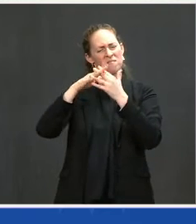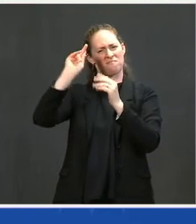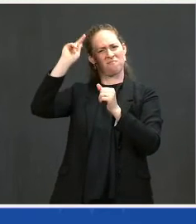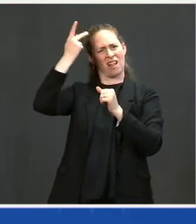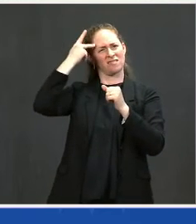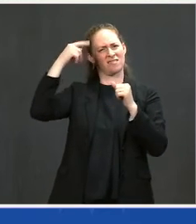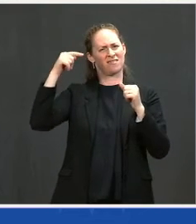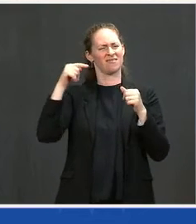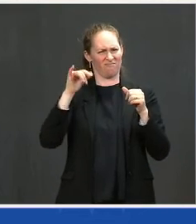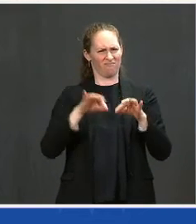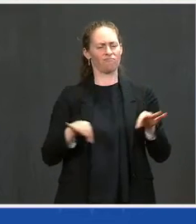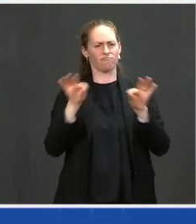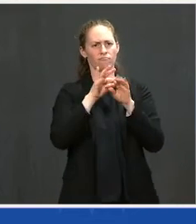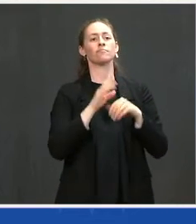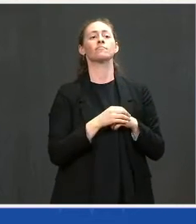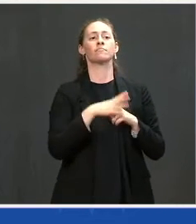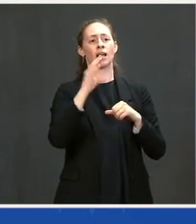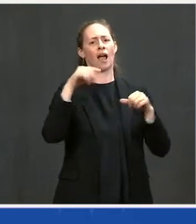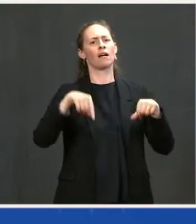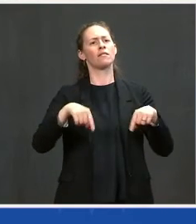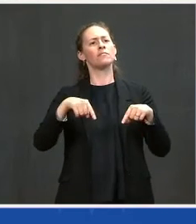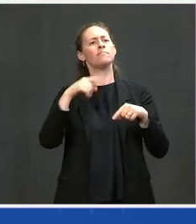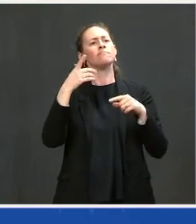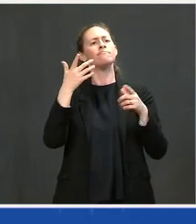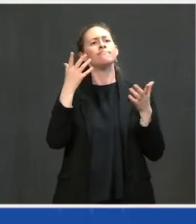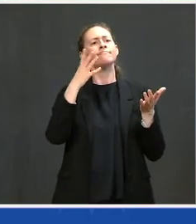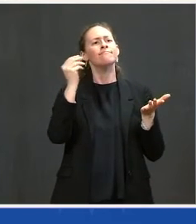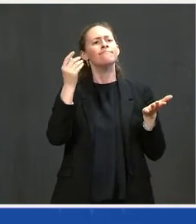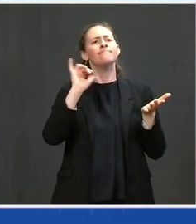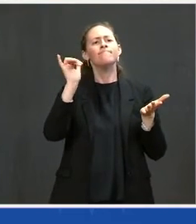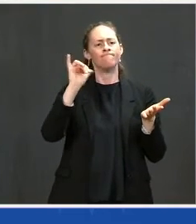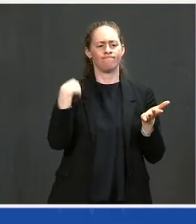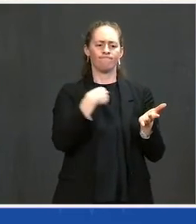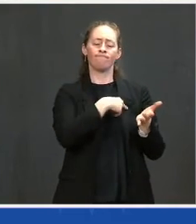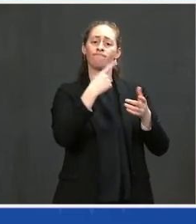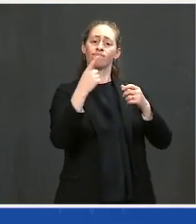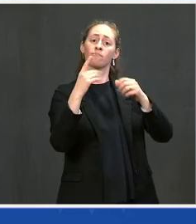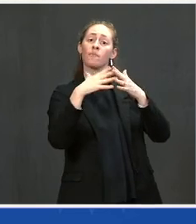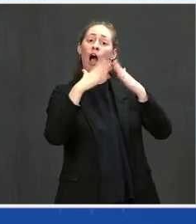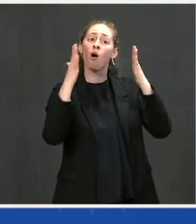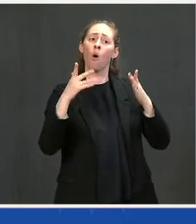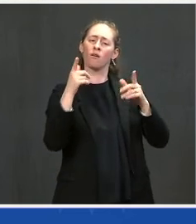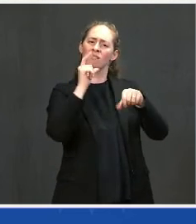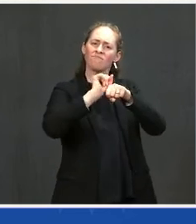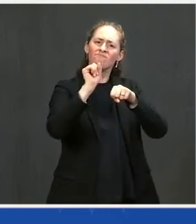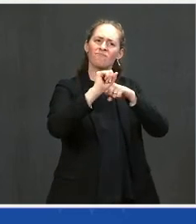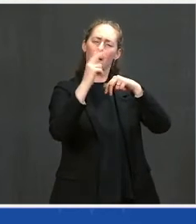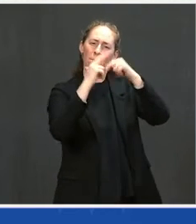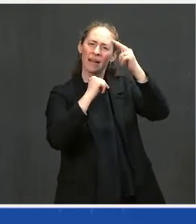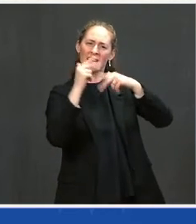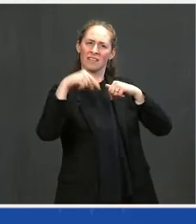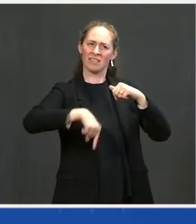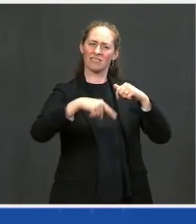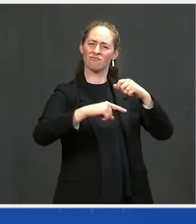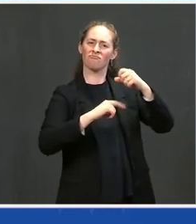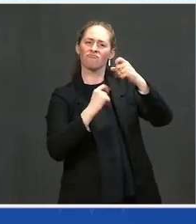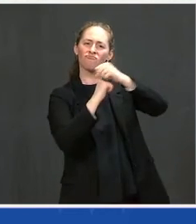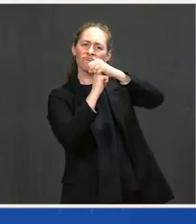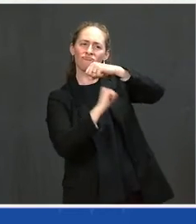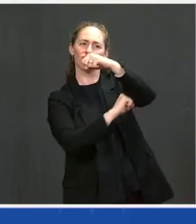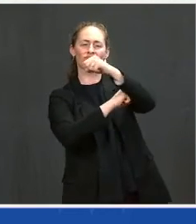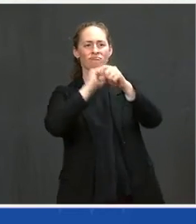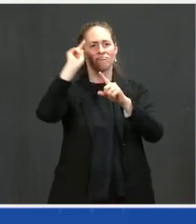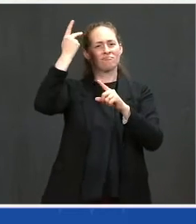this country, the middle class, hardworking people and people struggling to get in the middle class. They built